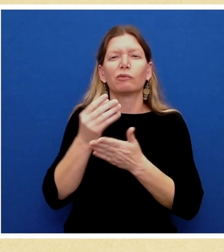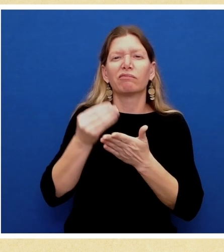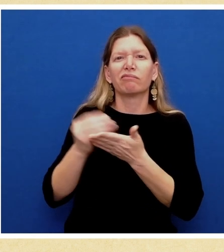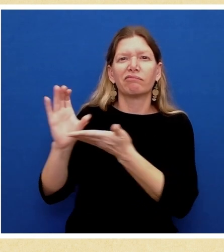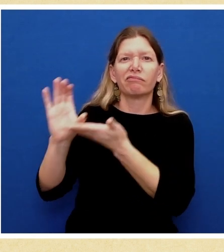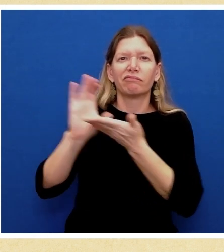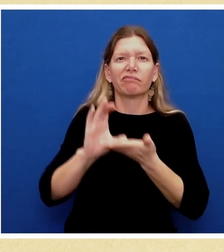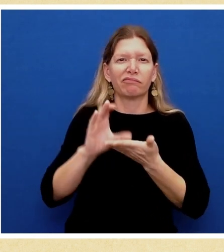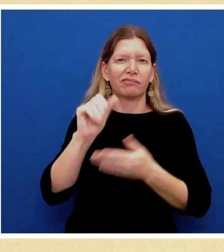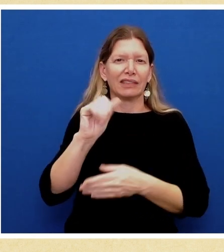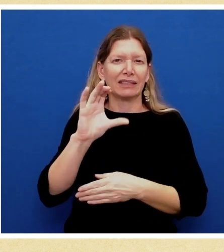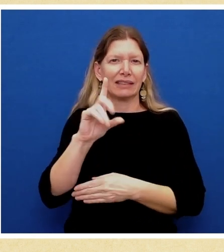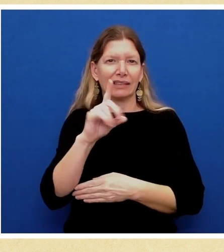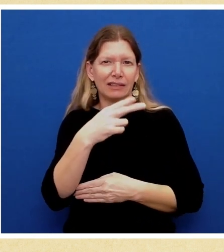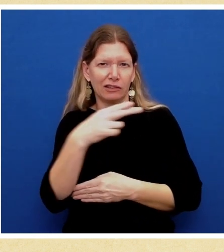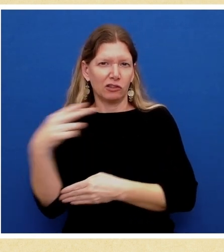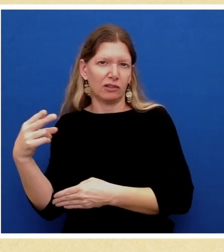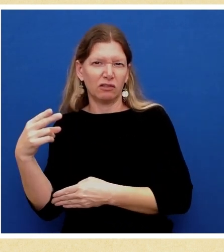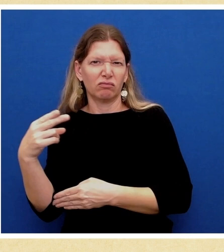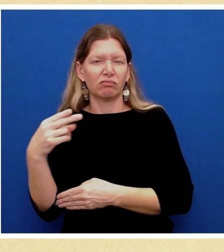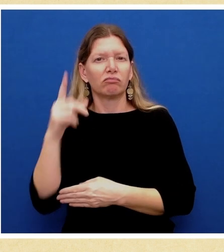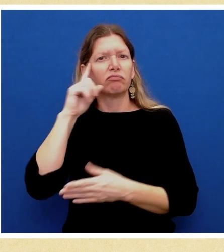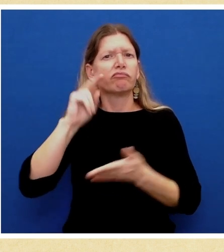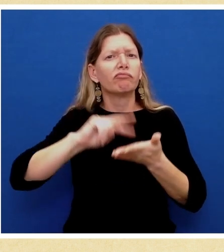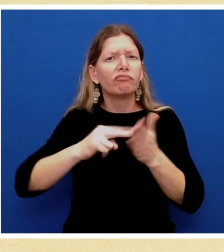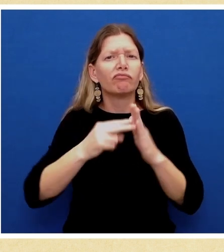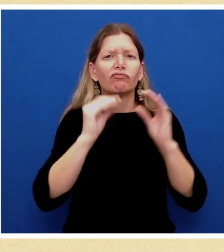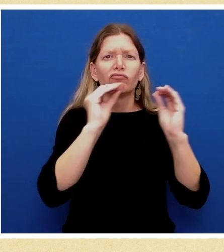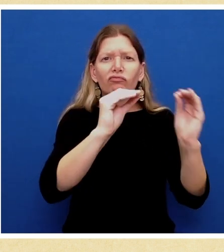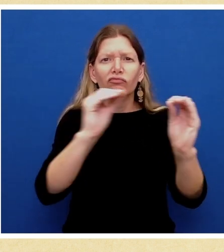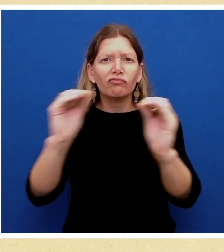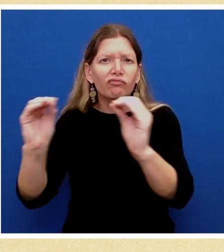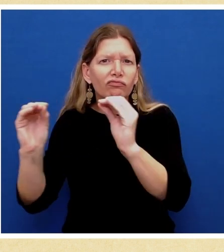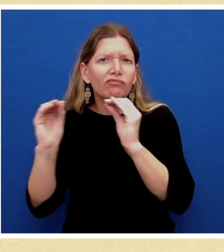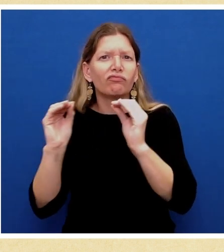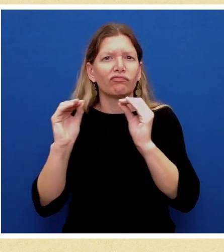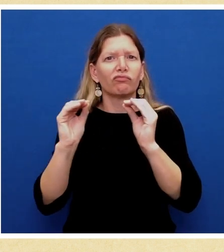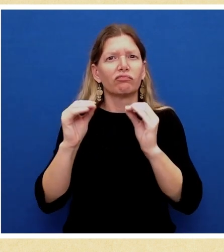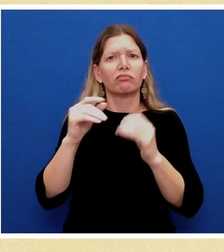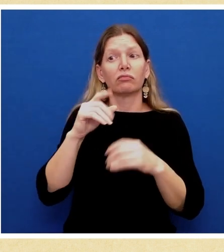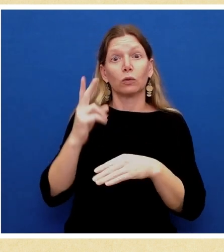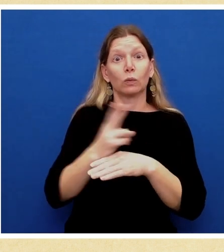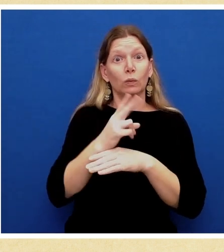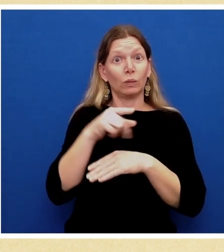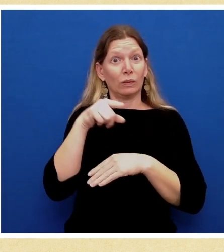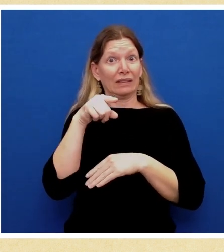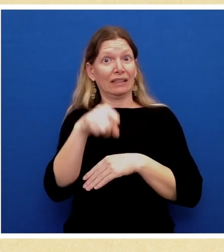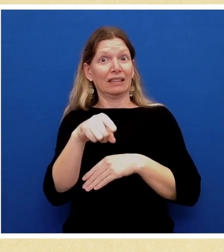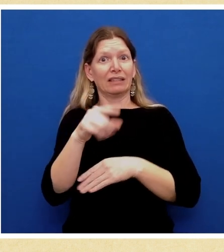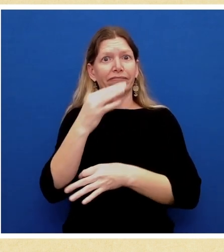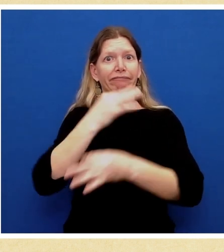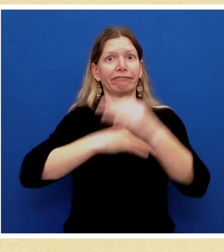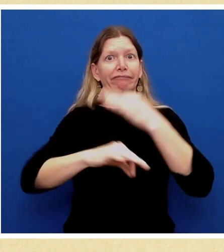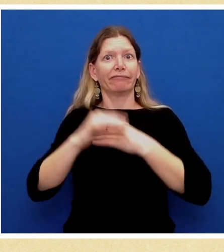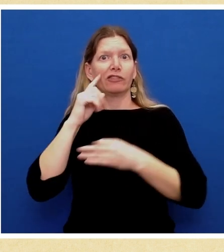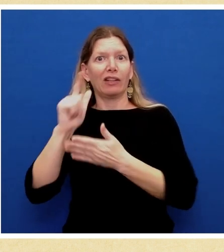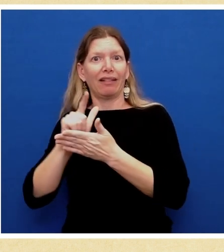Arizona through a grant from the Arizona Commission for the Deaf and the Hard of Hearing. It has been made available for educational purposes and should not be